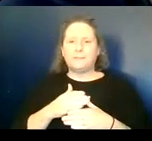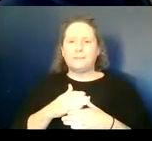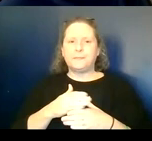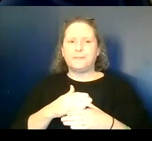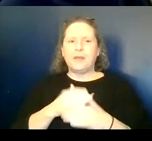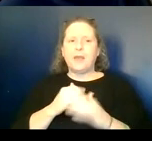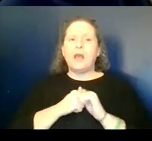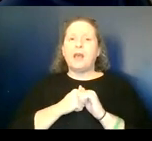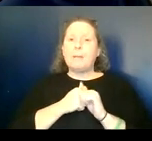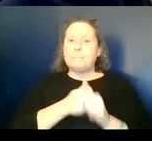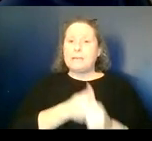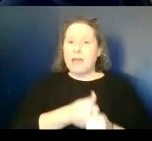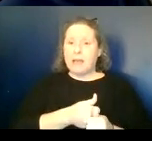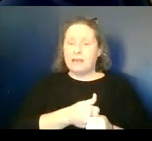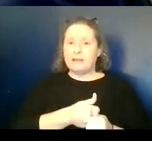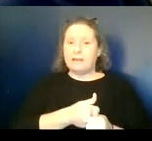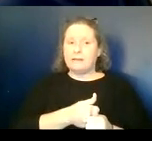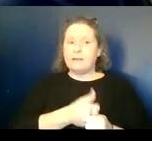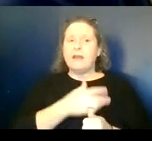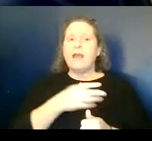complying and consent.